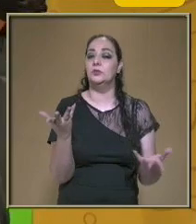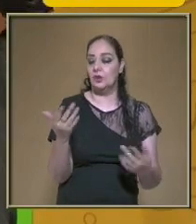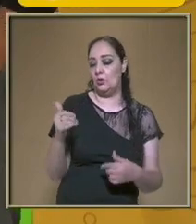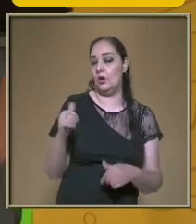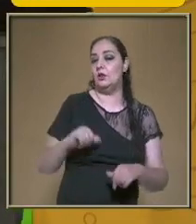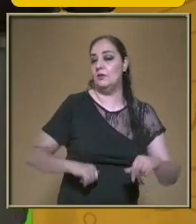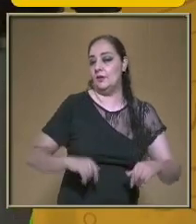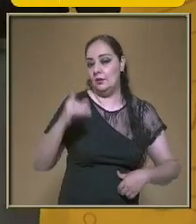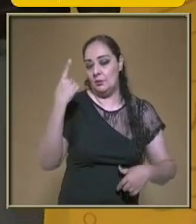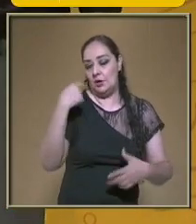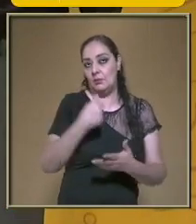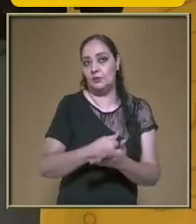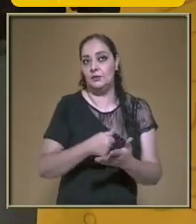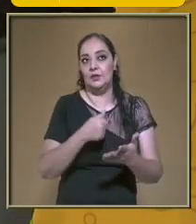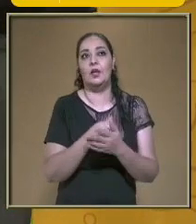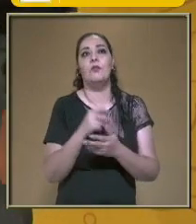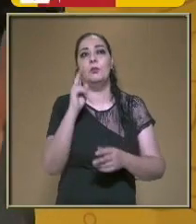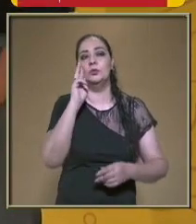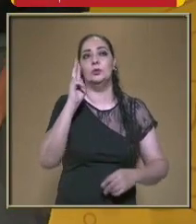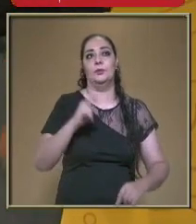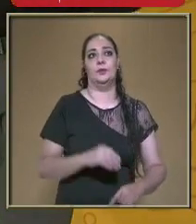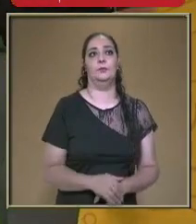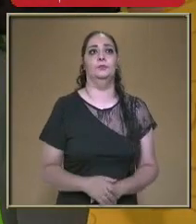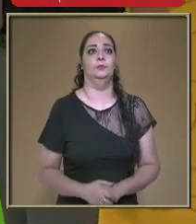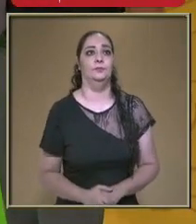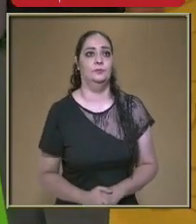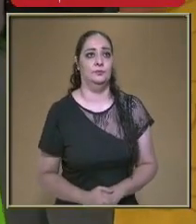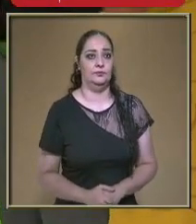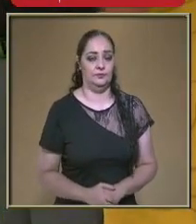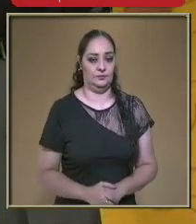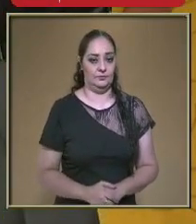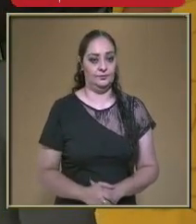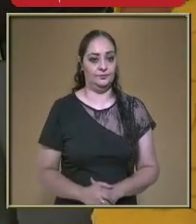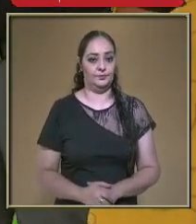practice. Pay attention.